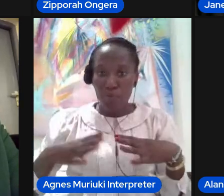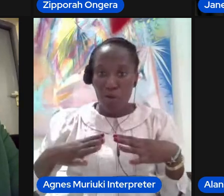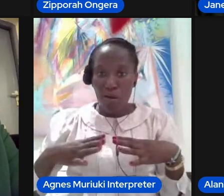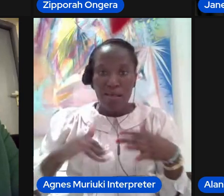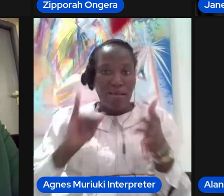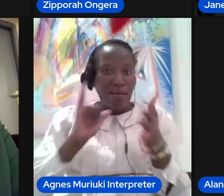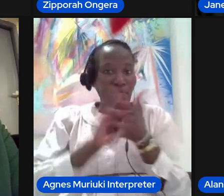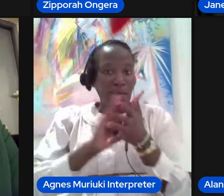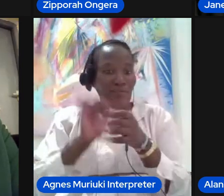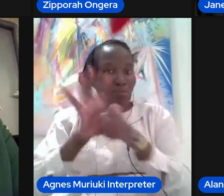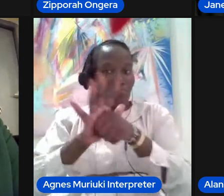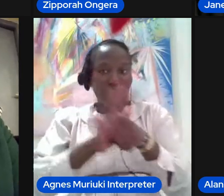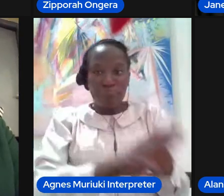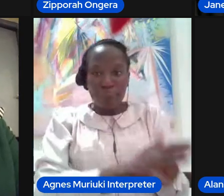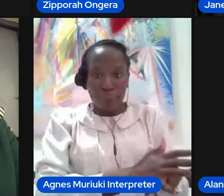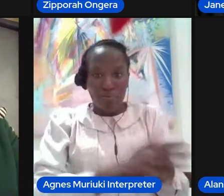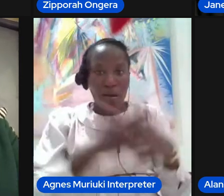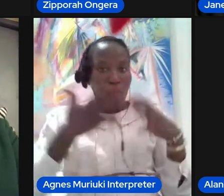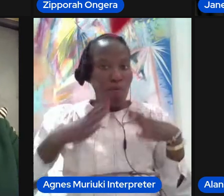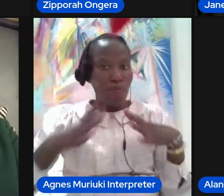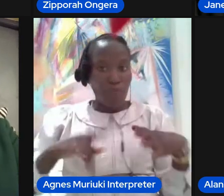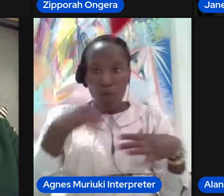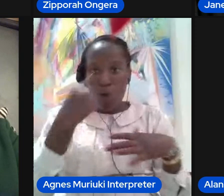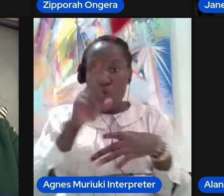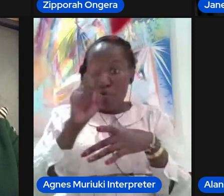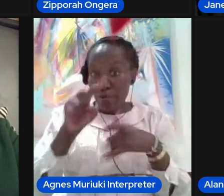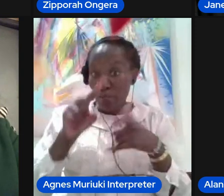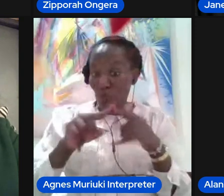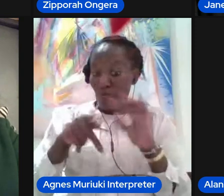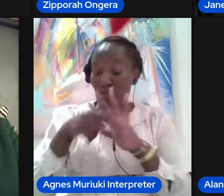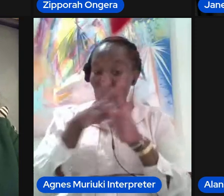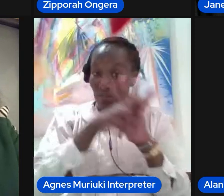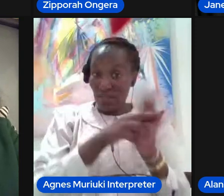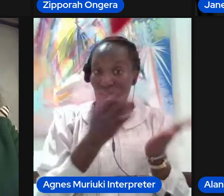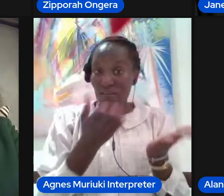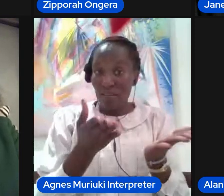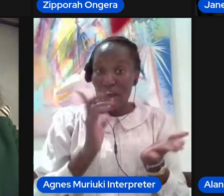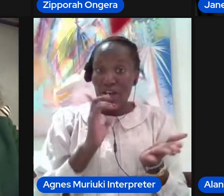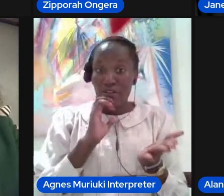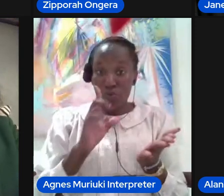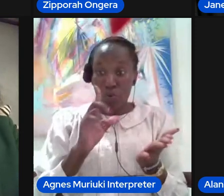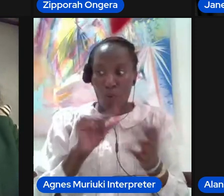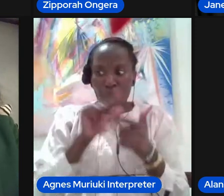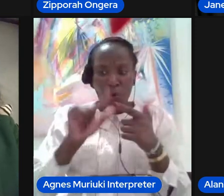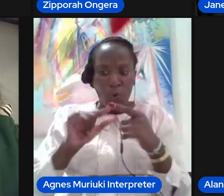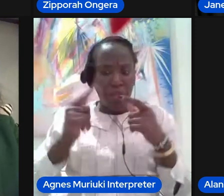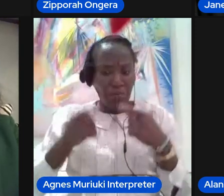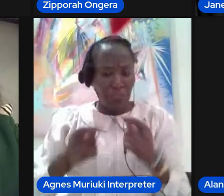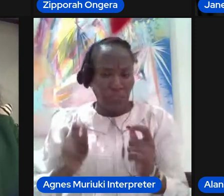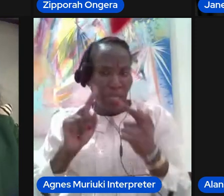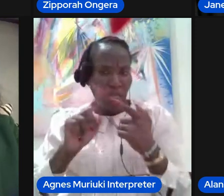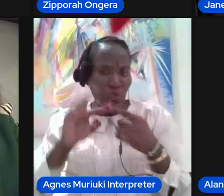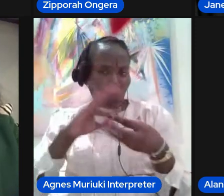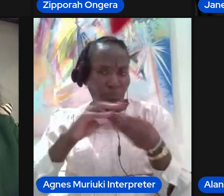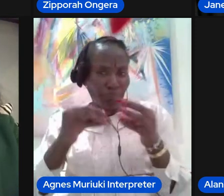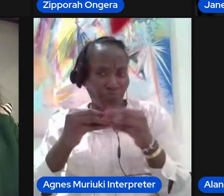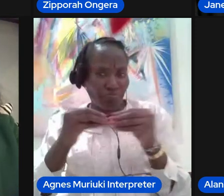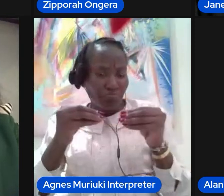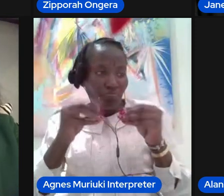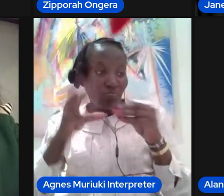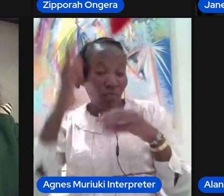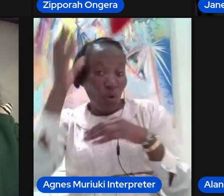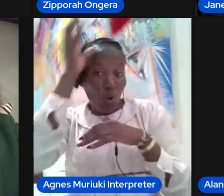it's supposed to represent. So when we try and create content, accessibility should be